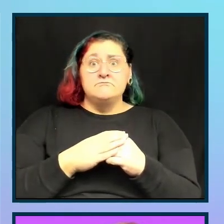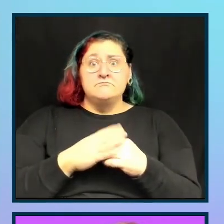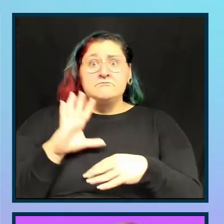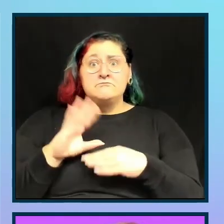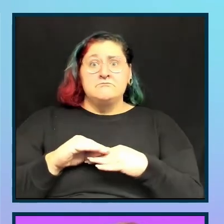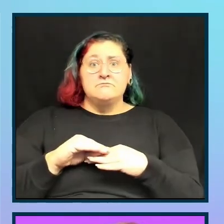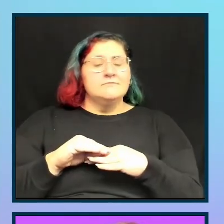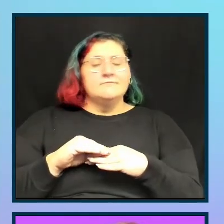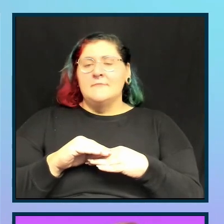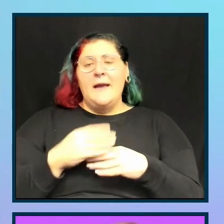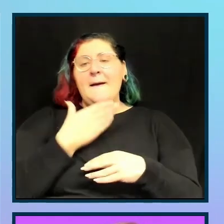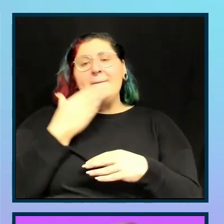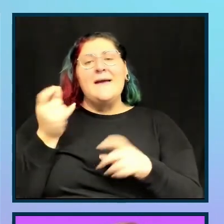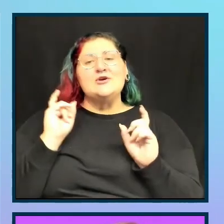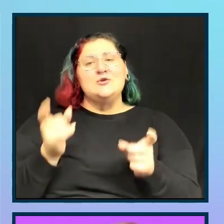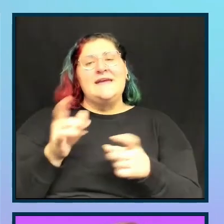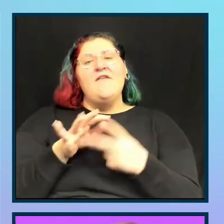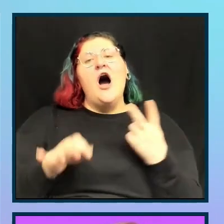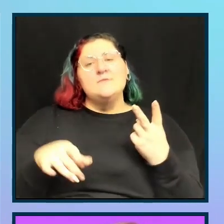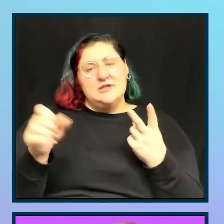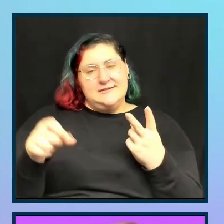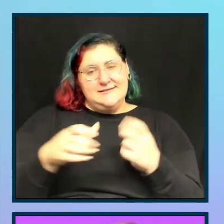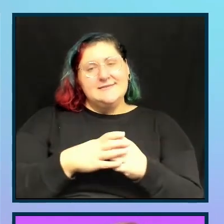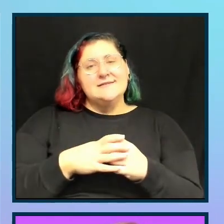being dyslexia as well.